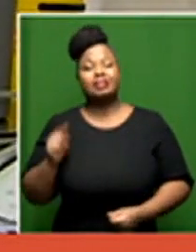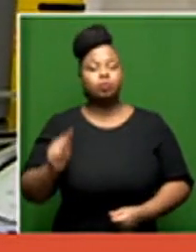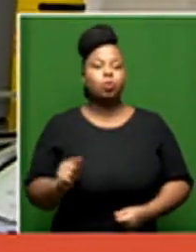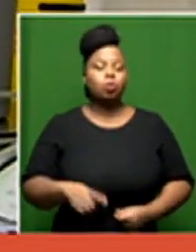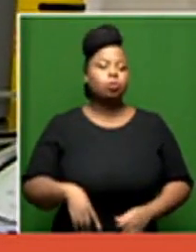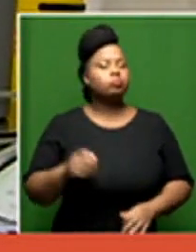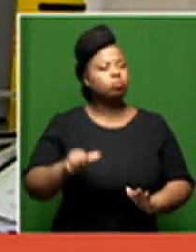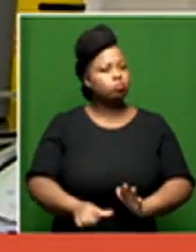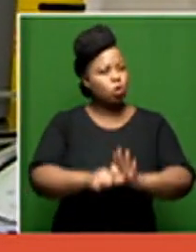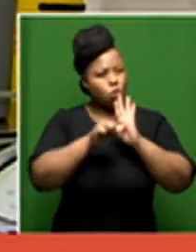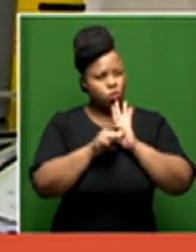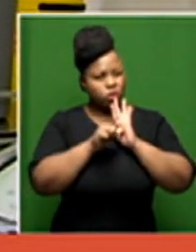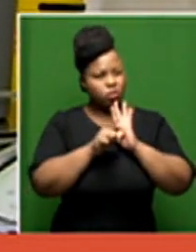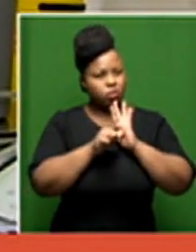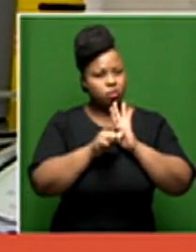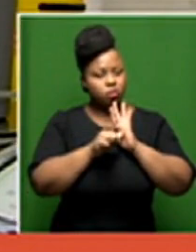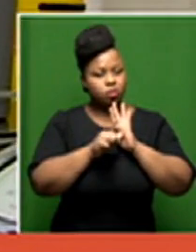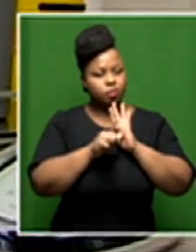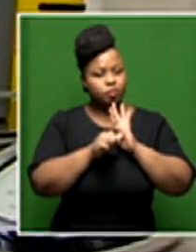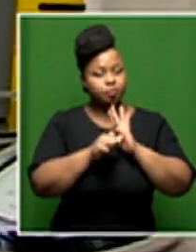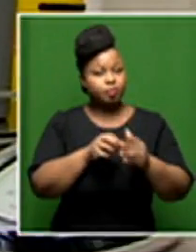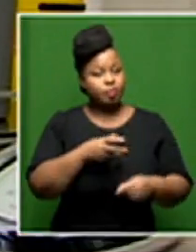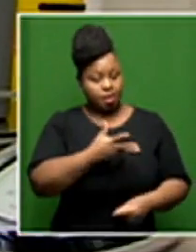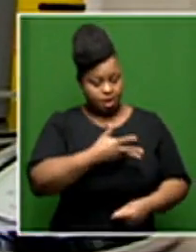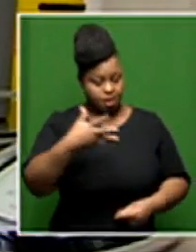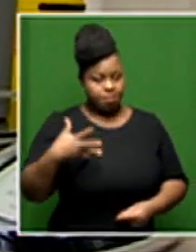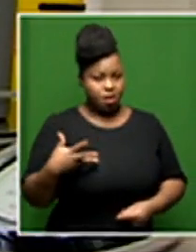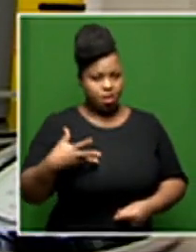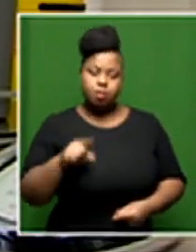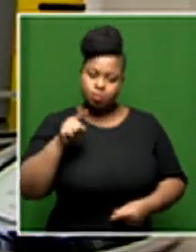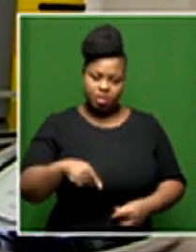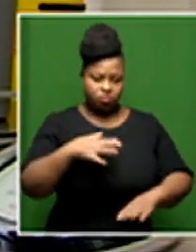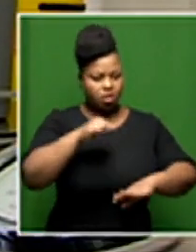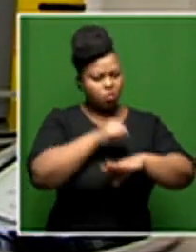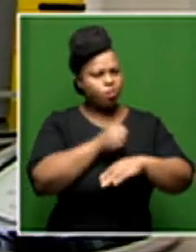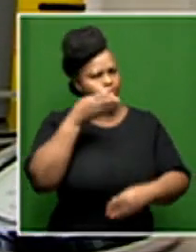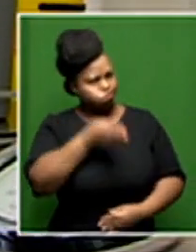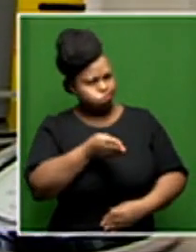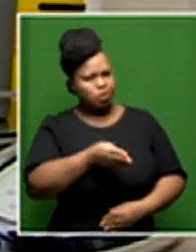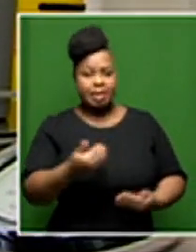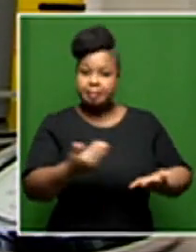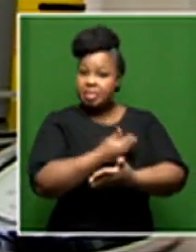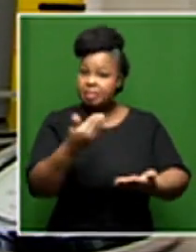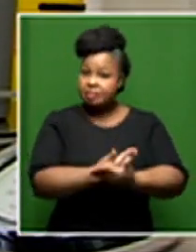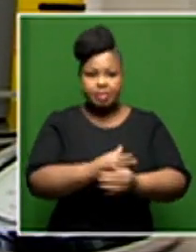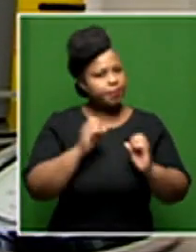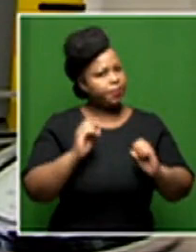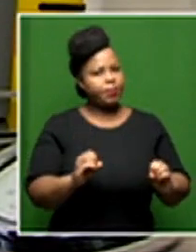it is very important that the mothers make it a point not to miss any